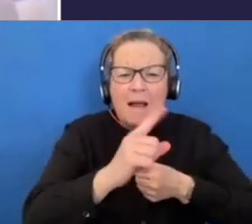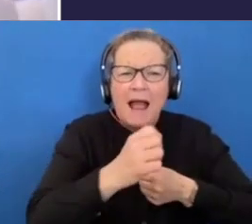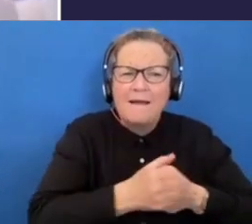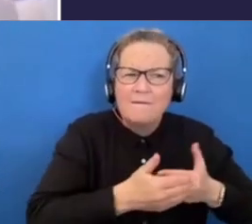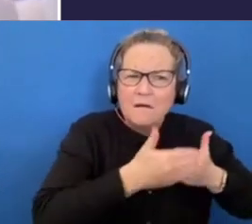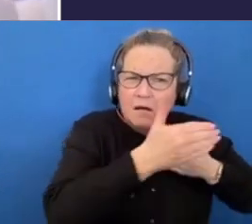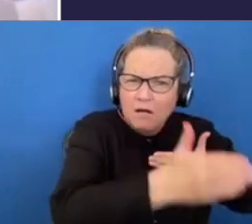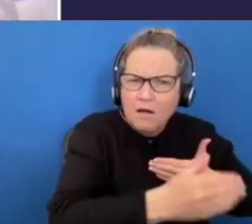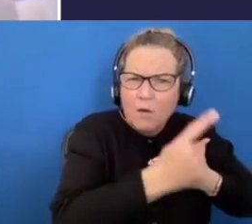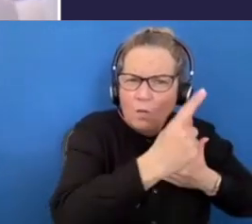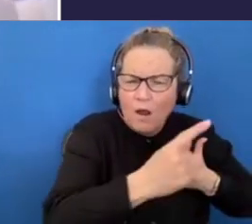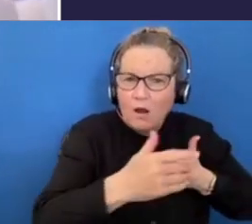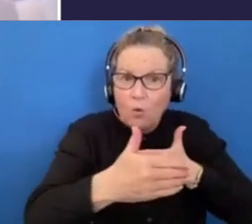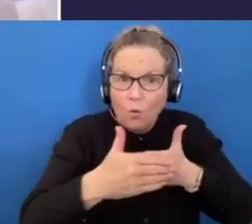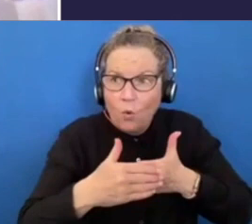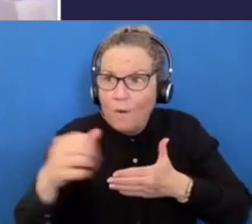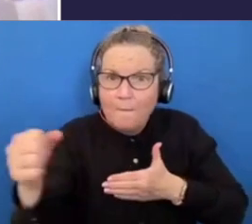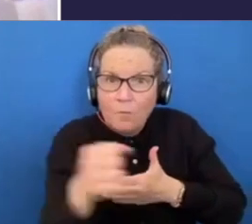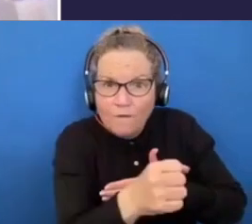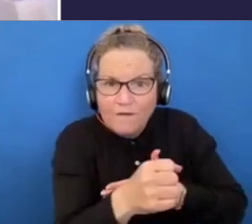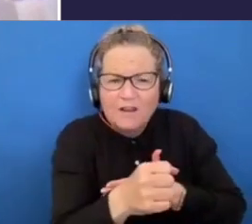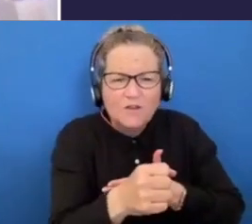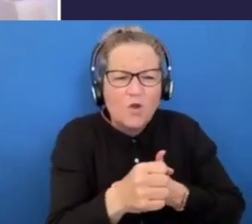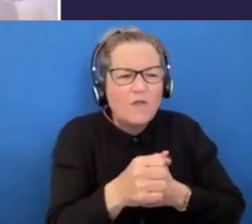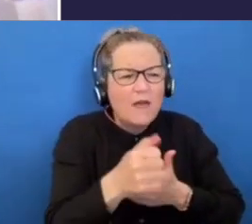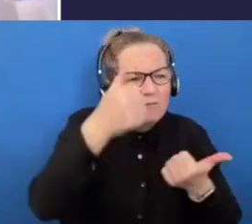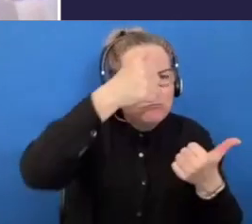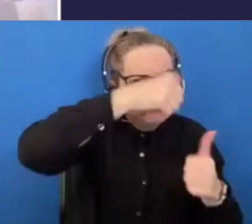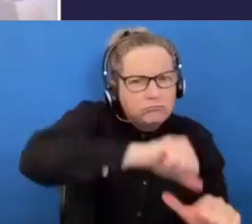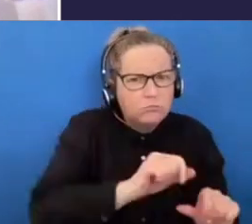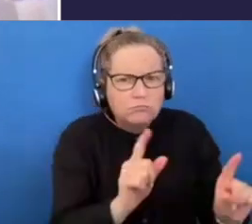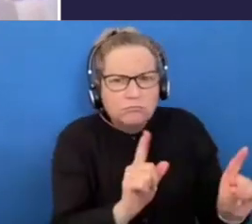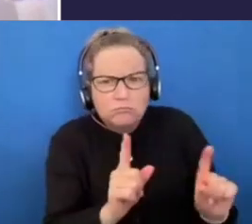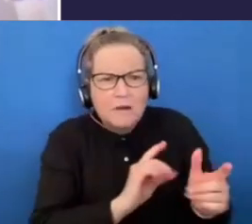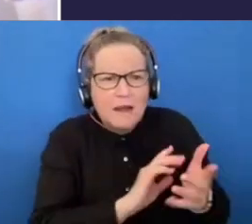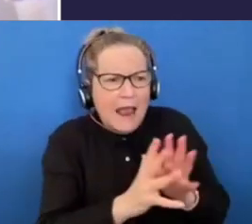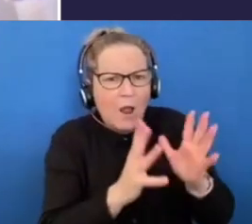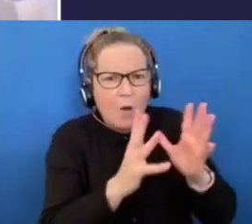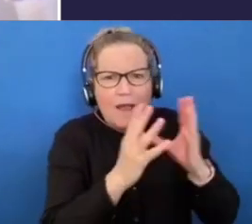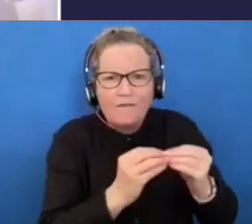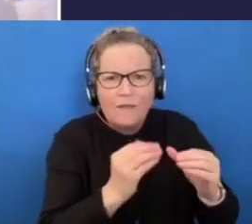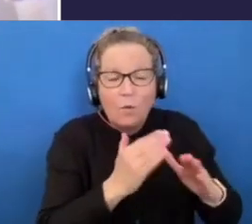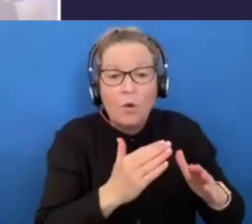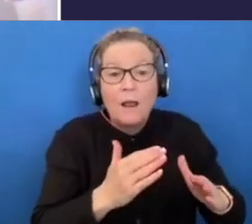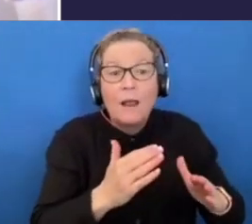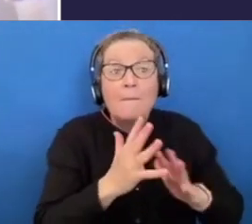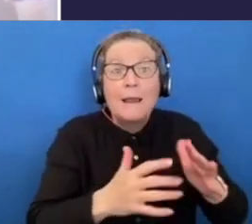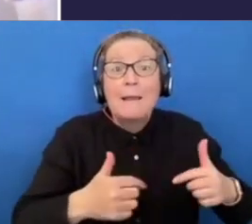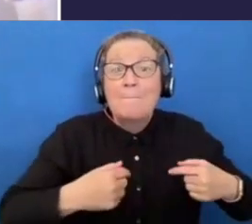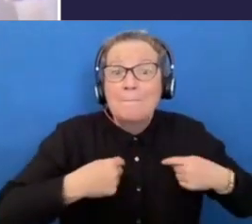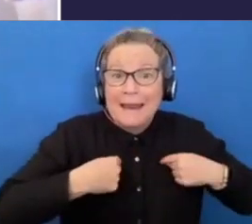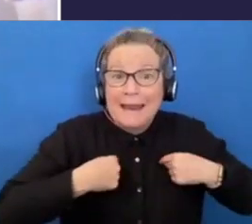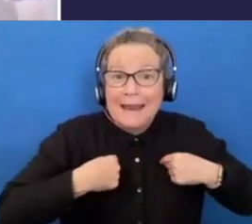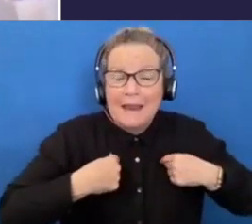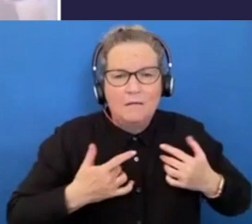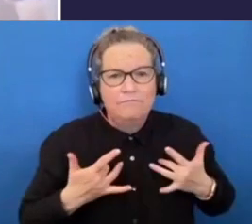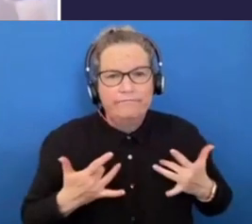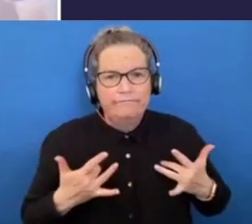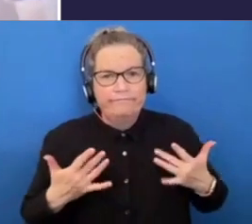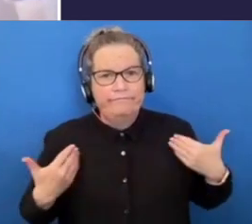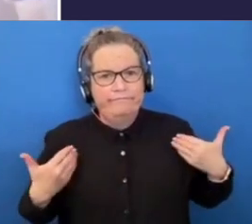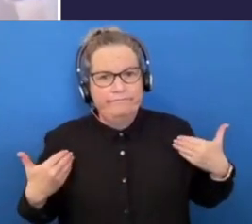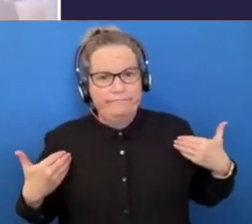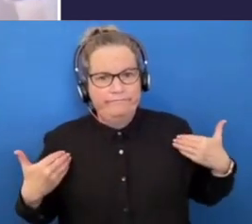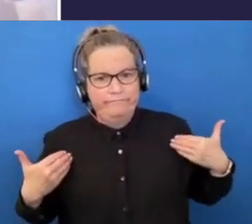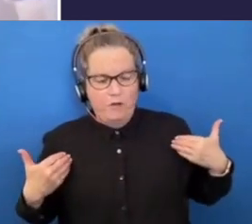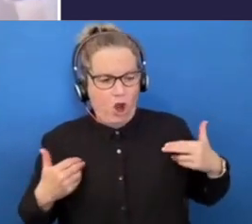to be training and teaching and getting to know the other housemate. So I can step back, which is really my role in all of this, is to build the